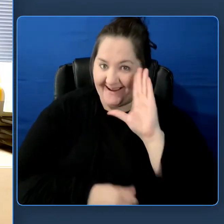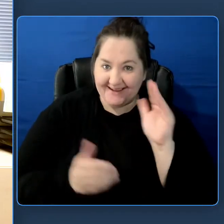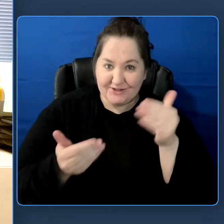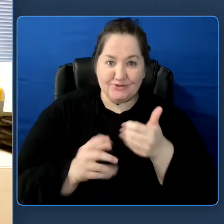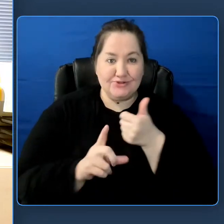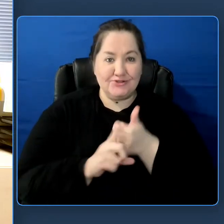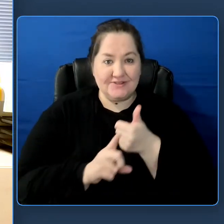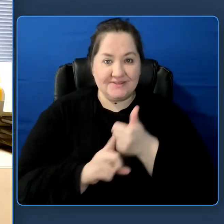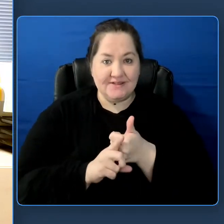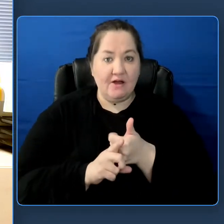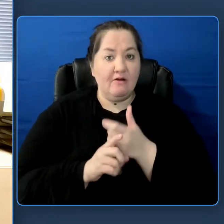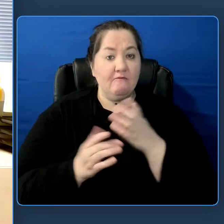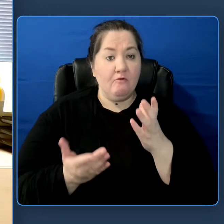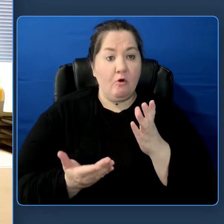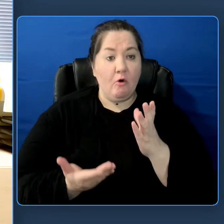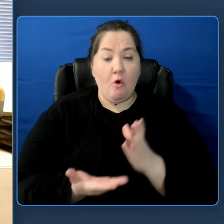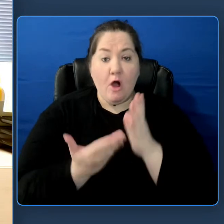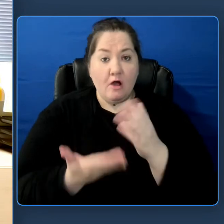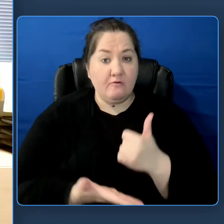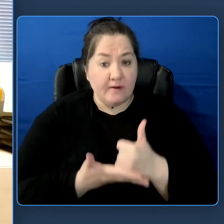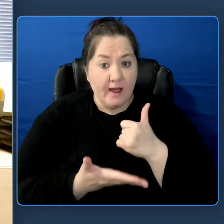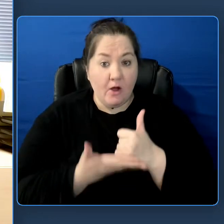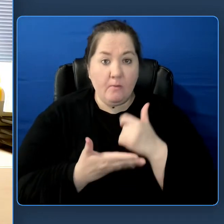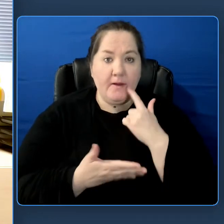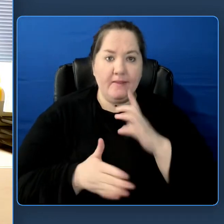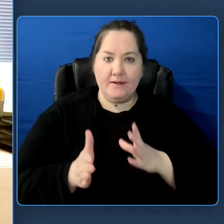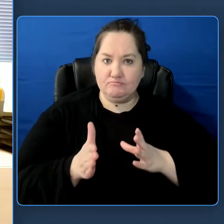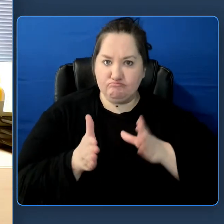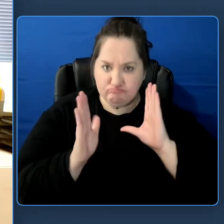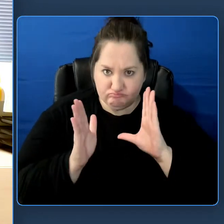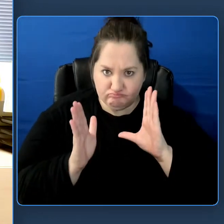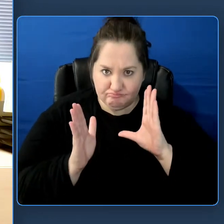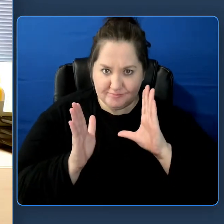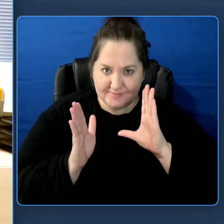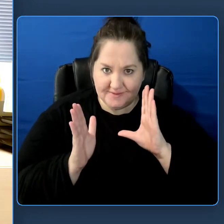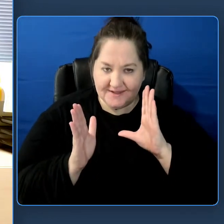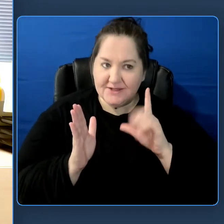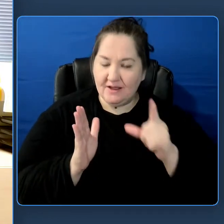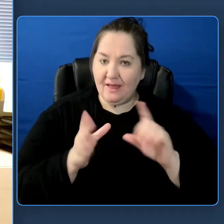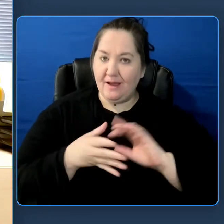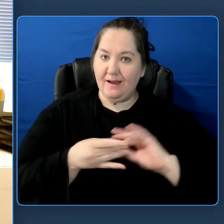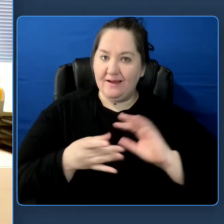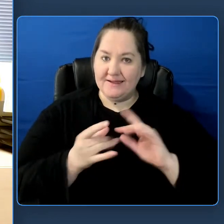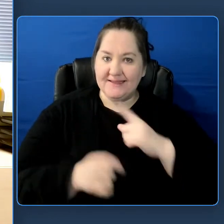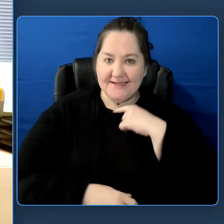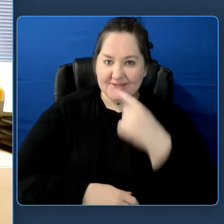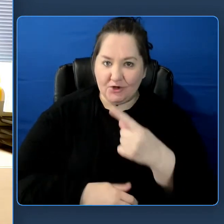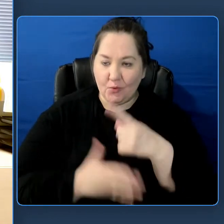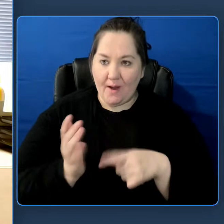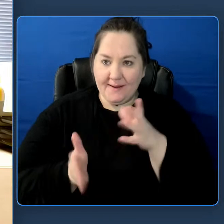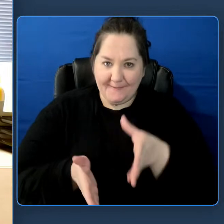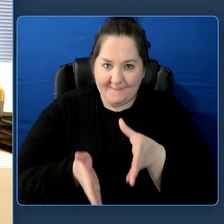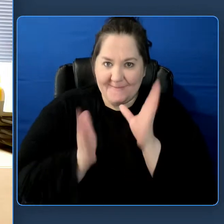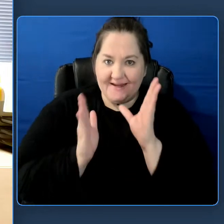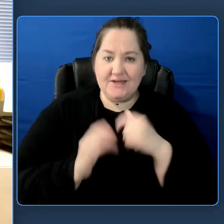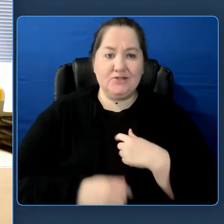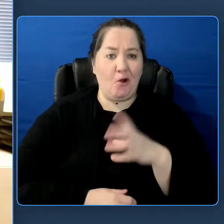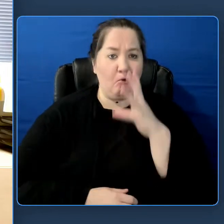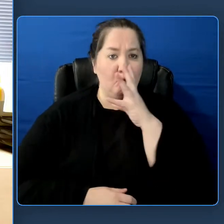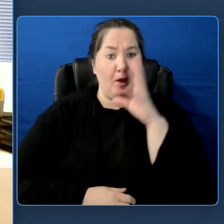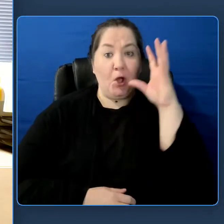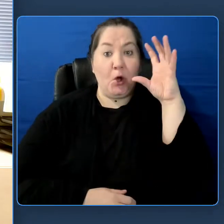offer to help, and then listen to what they're saying.